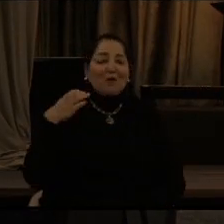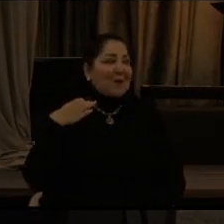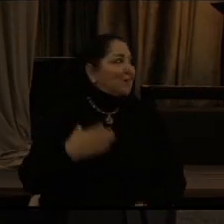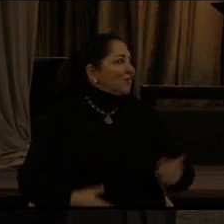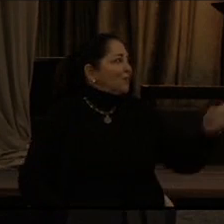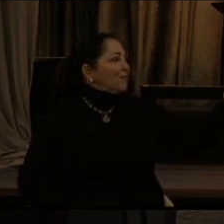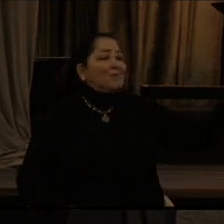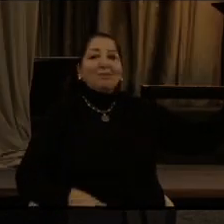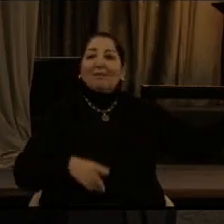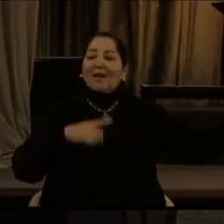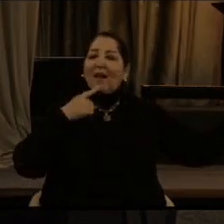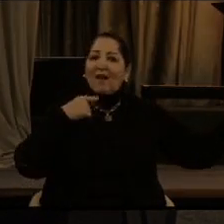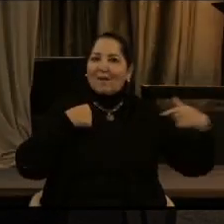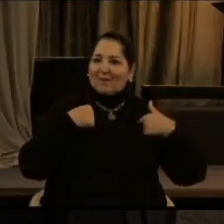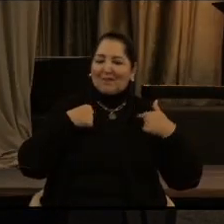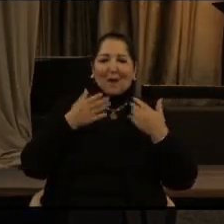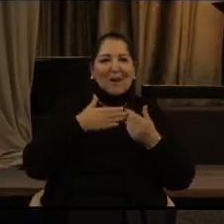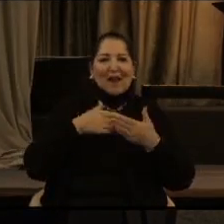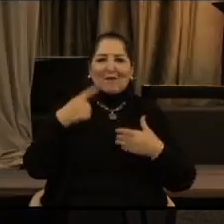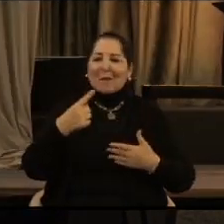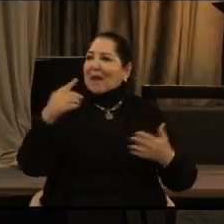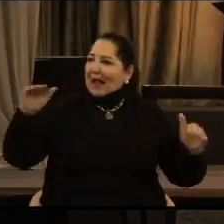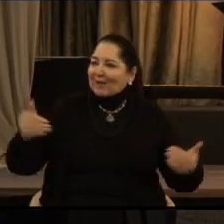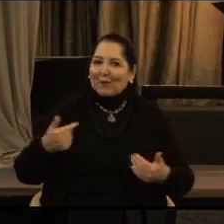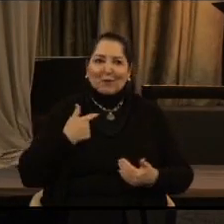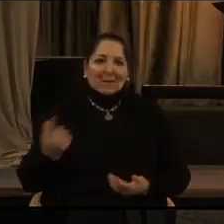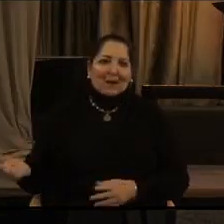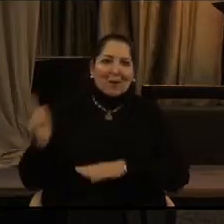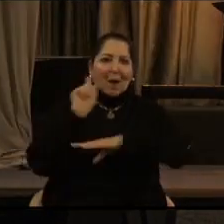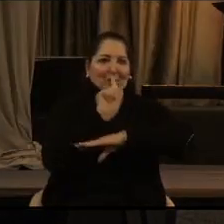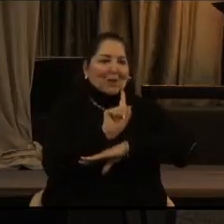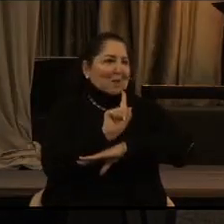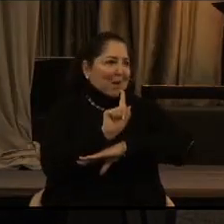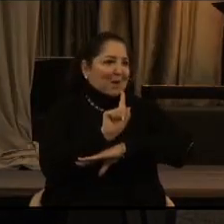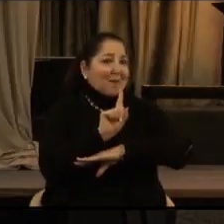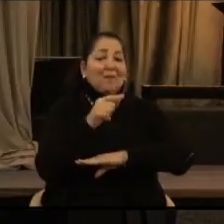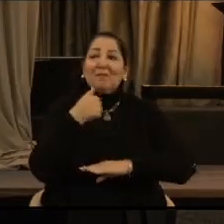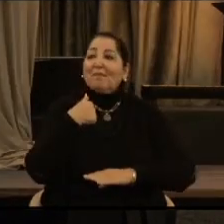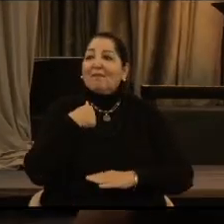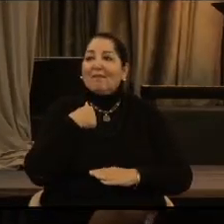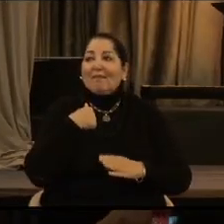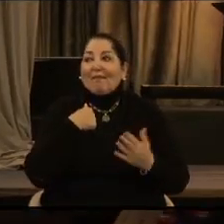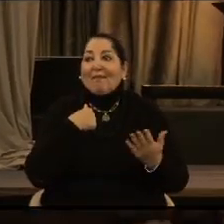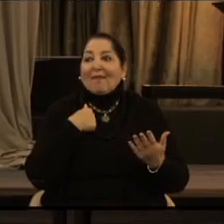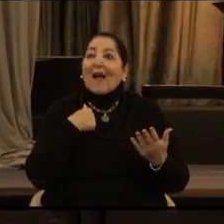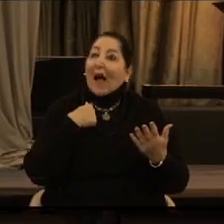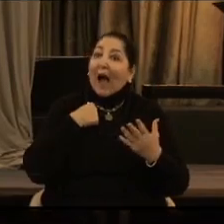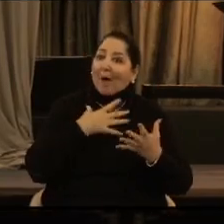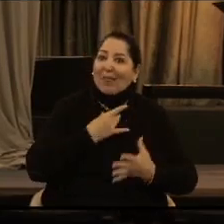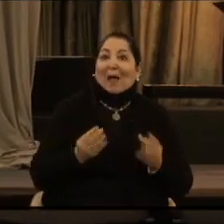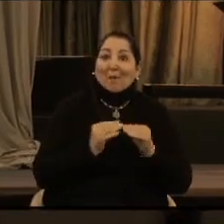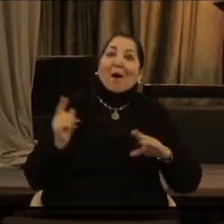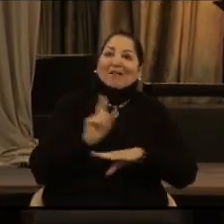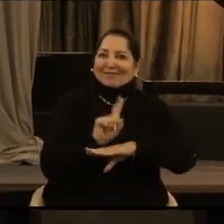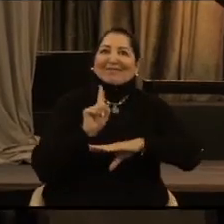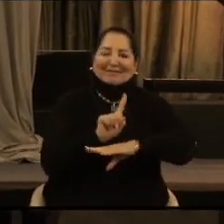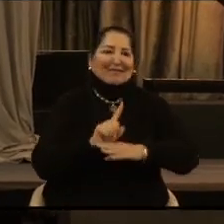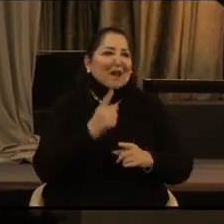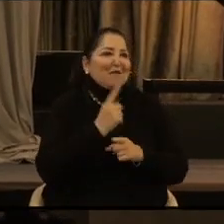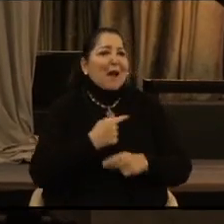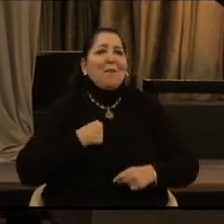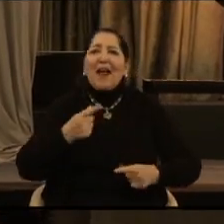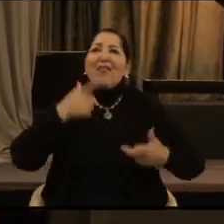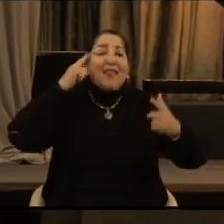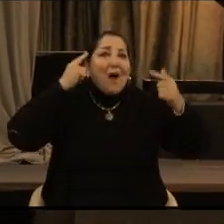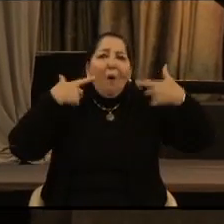Whenever I get introduced to come to a podium, which hasn't happened as often as I would like in my life, I think, big money,